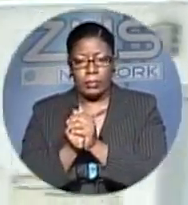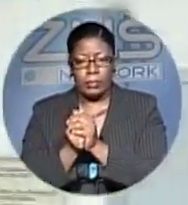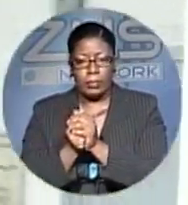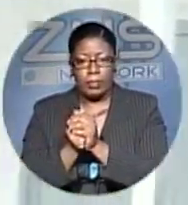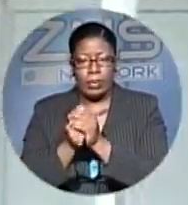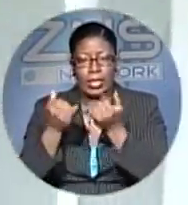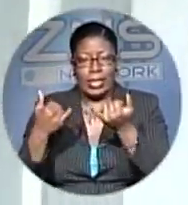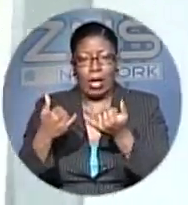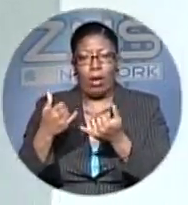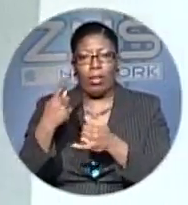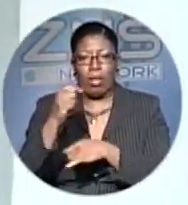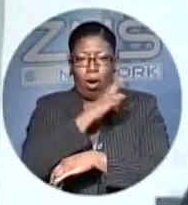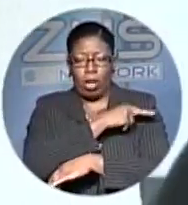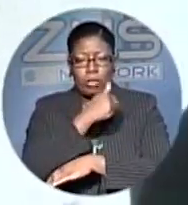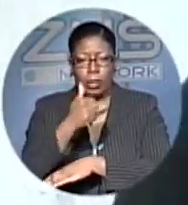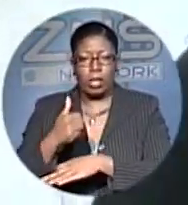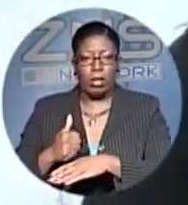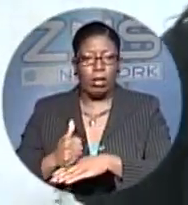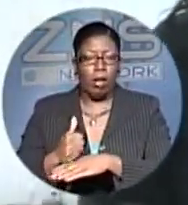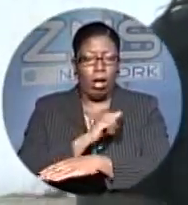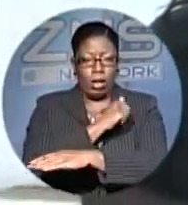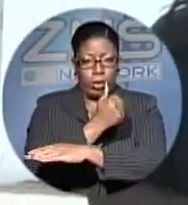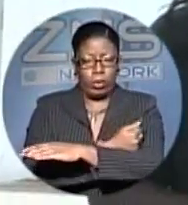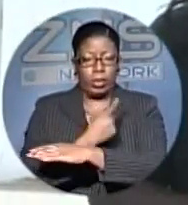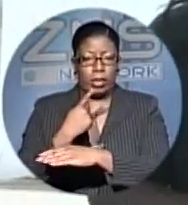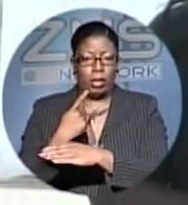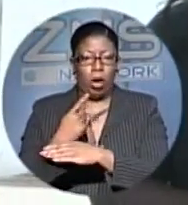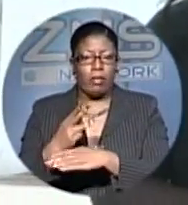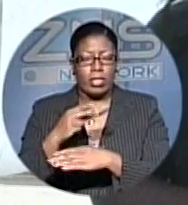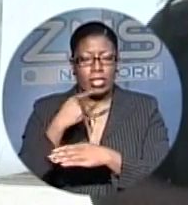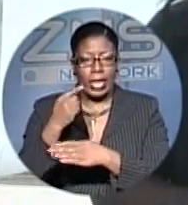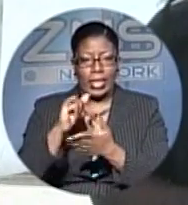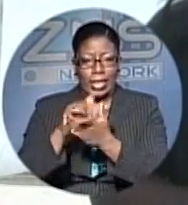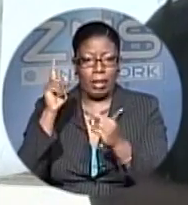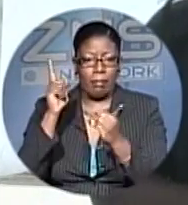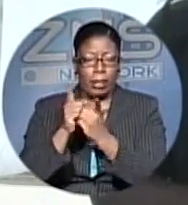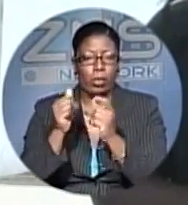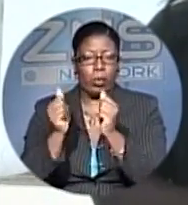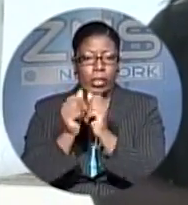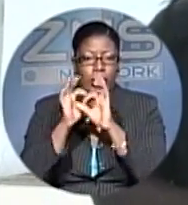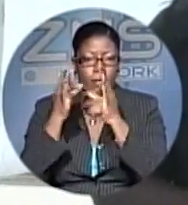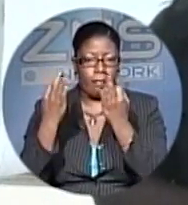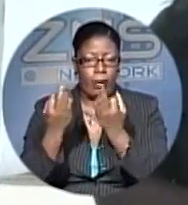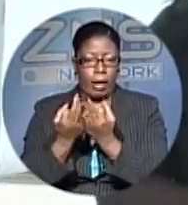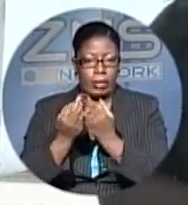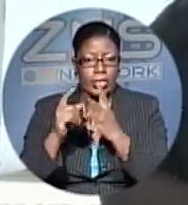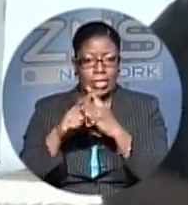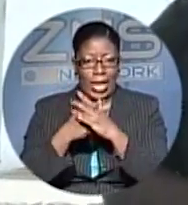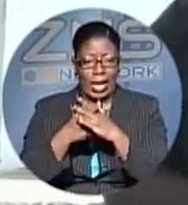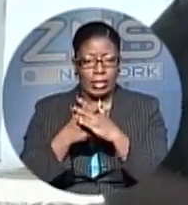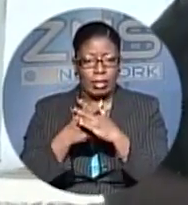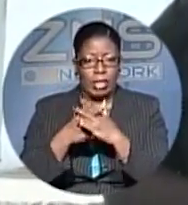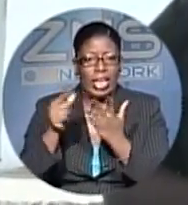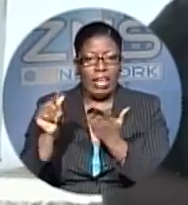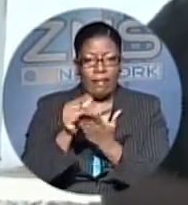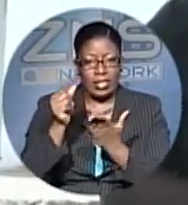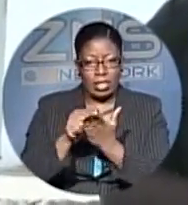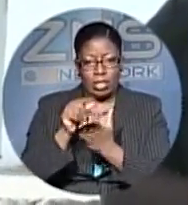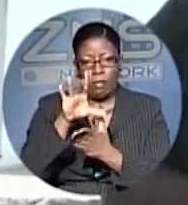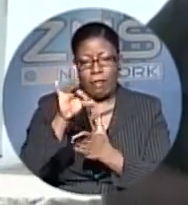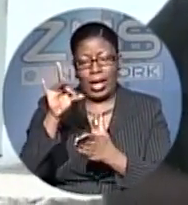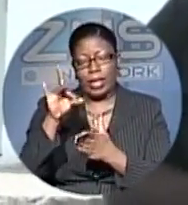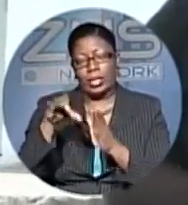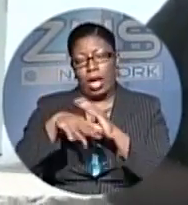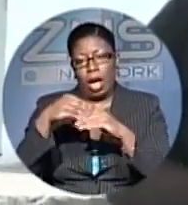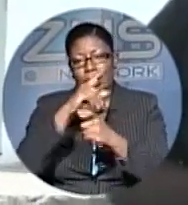officials did inform our ZNS News team that they have met with the family on the matter. They have since launched an investigation to find out exactly